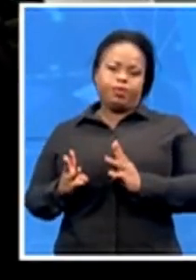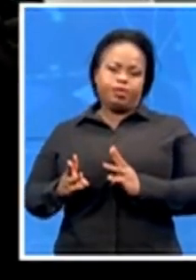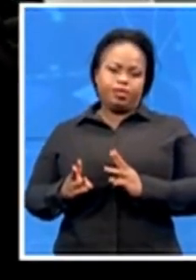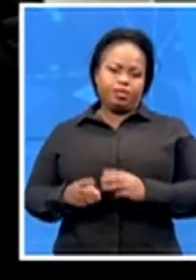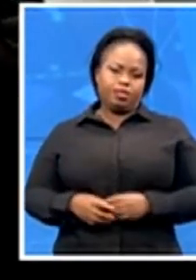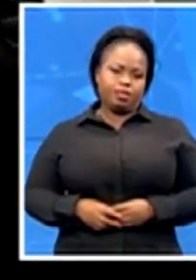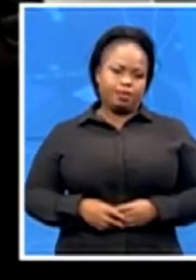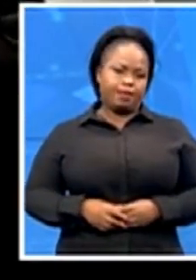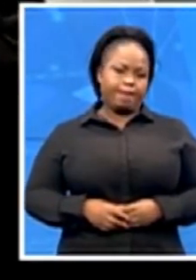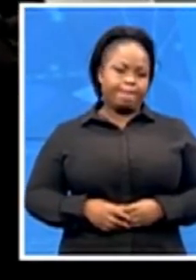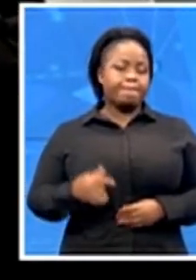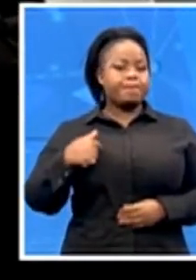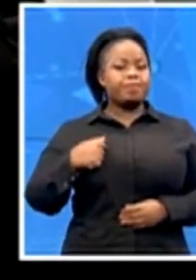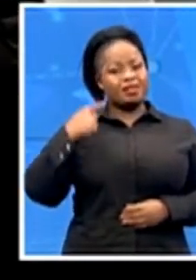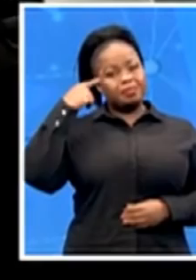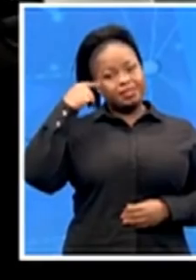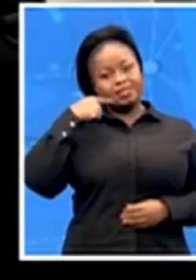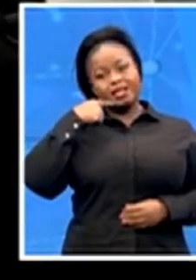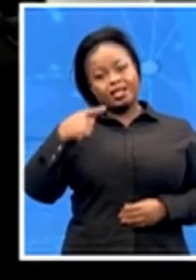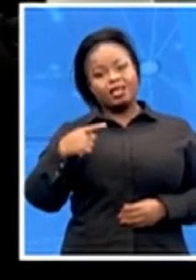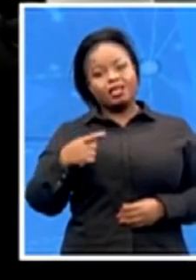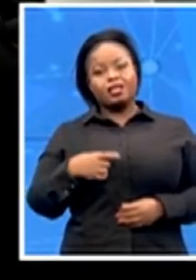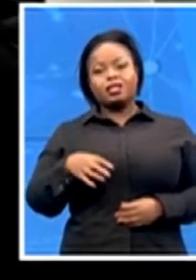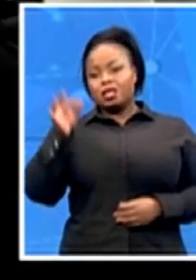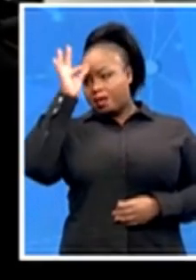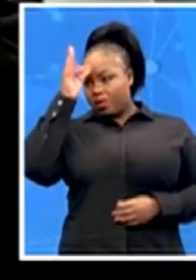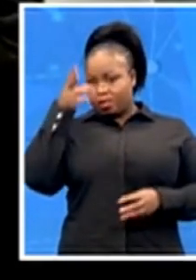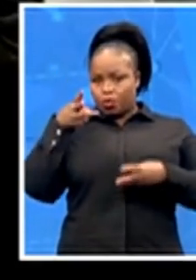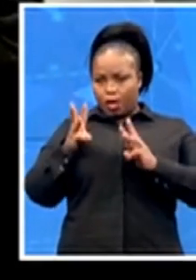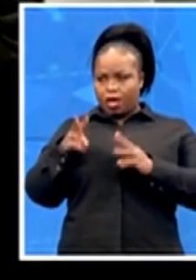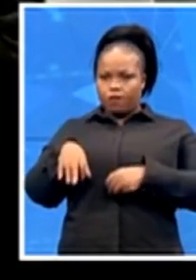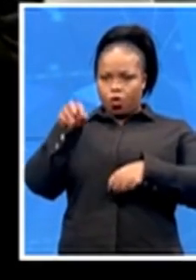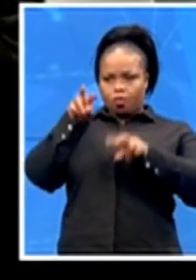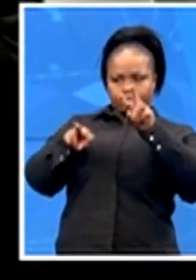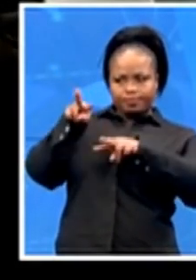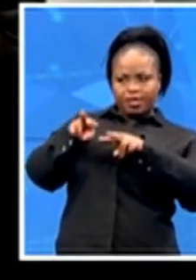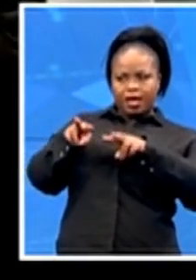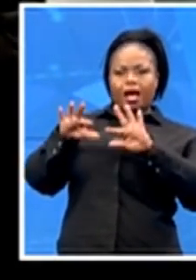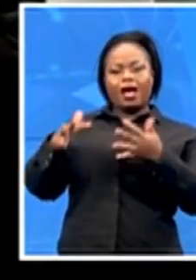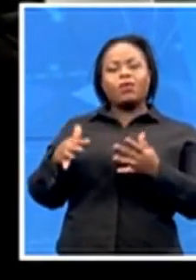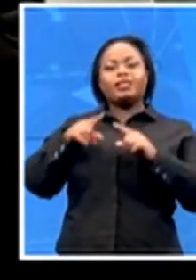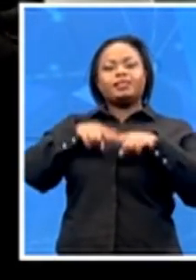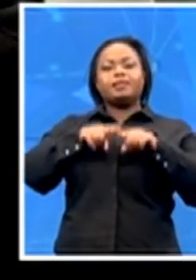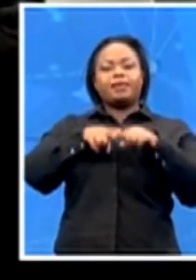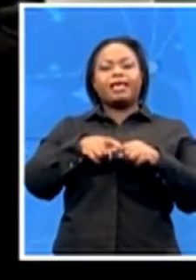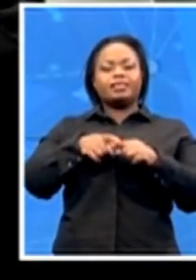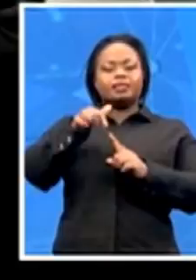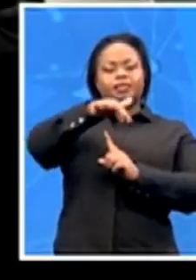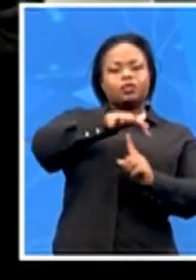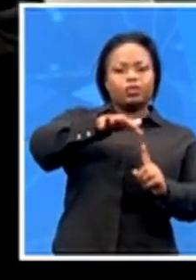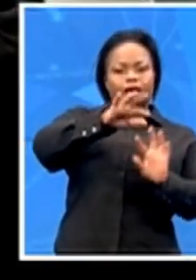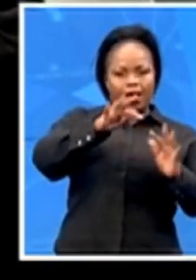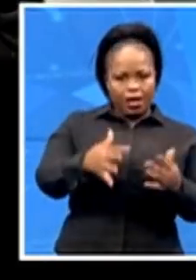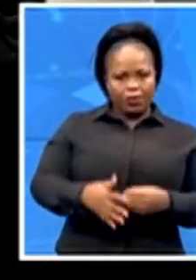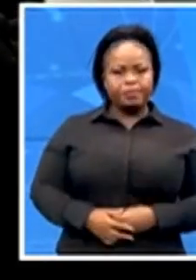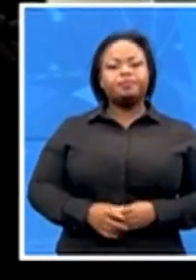approach was based purely on the situation on the ground, and they were able to deploy assets. The issue